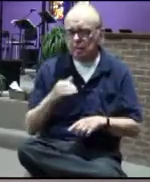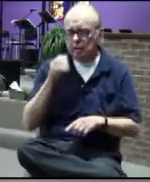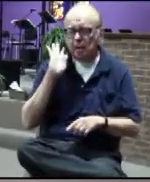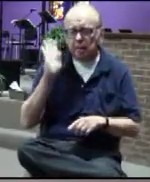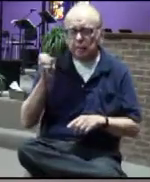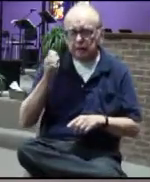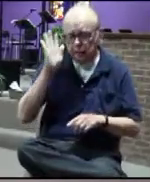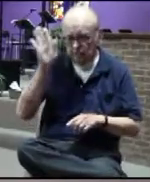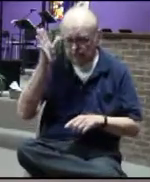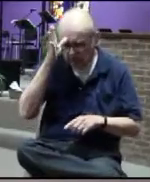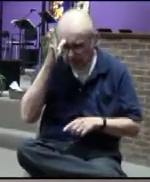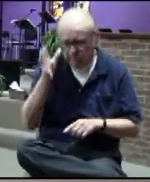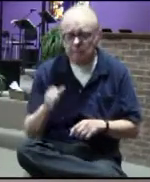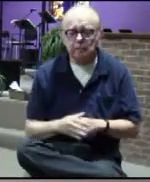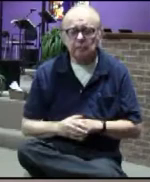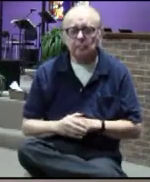your father.